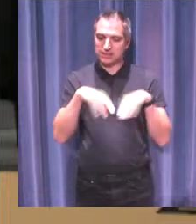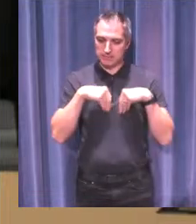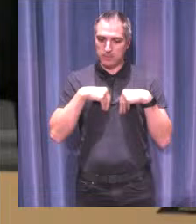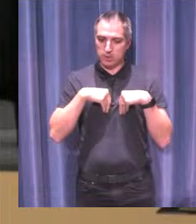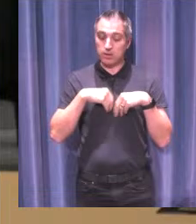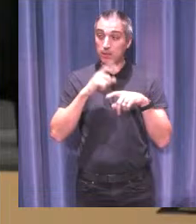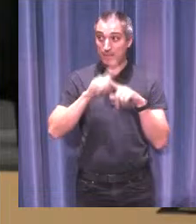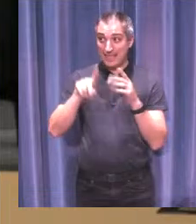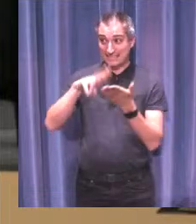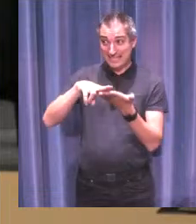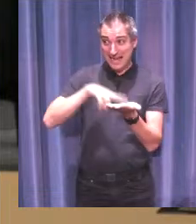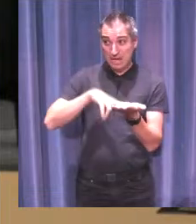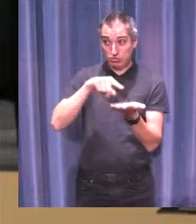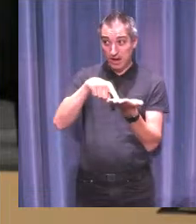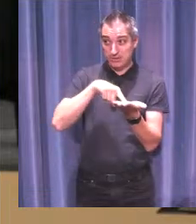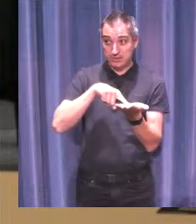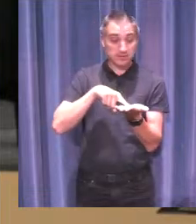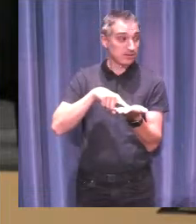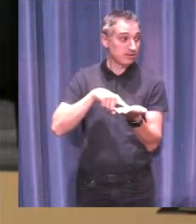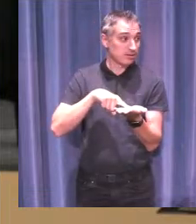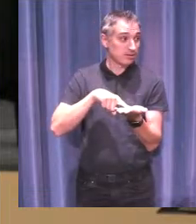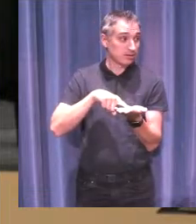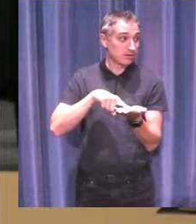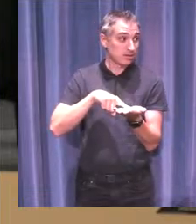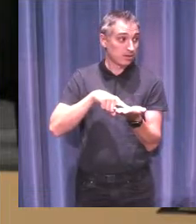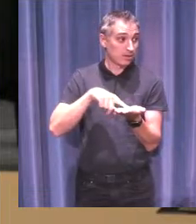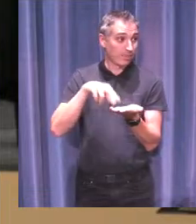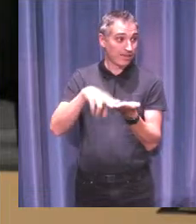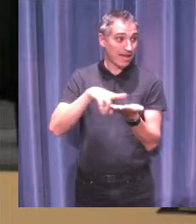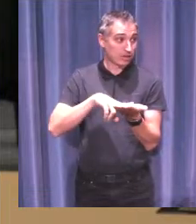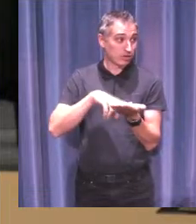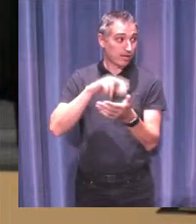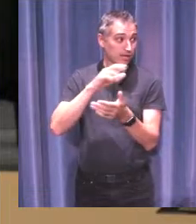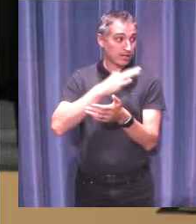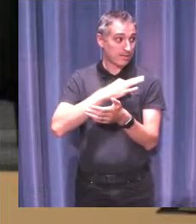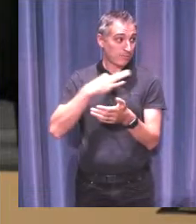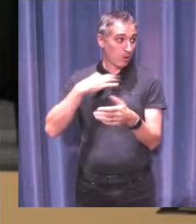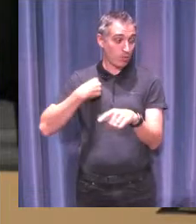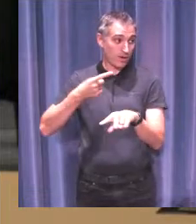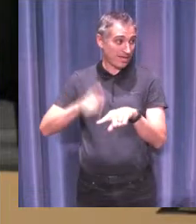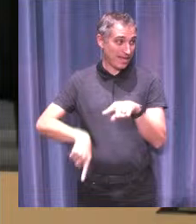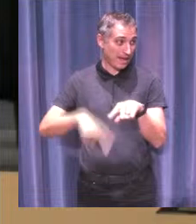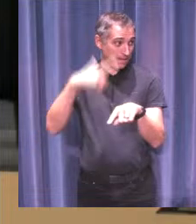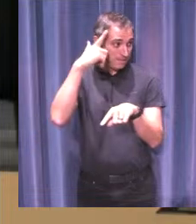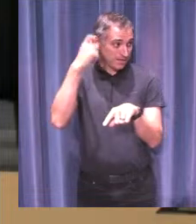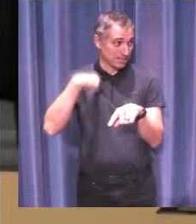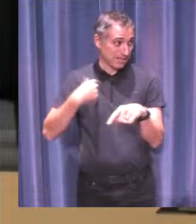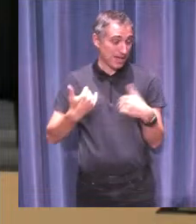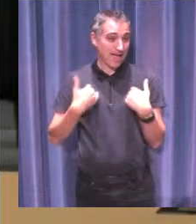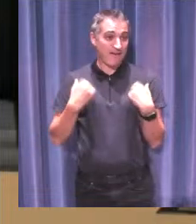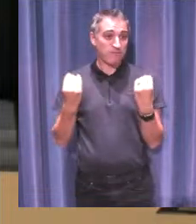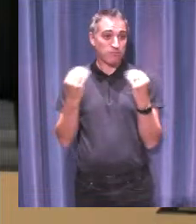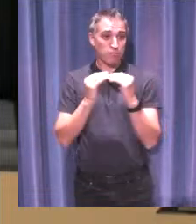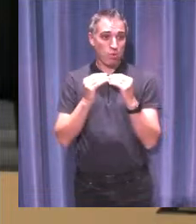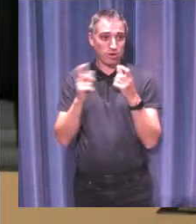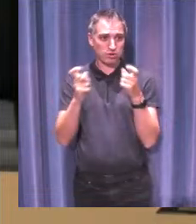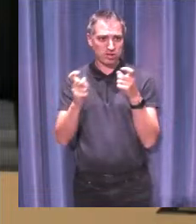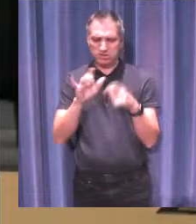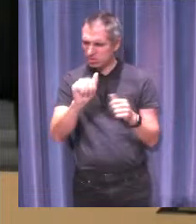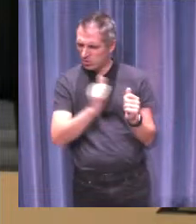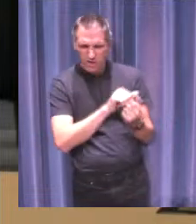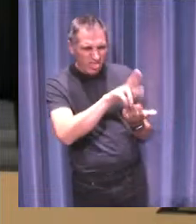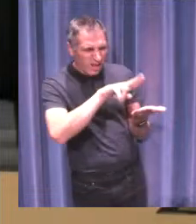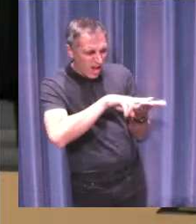the contract that we, as a contract employee, we can't do because they have too much oversight. Well, with a